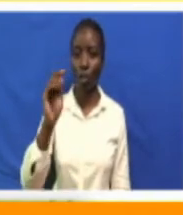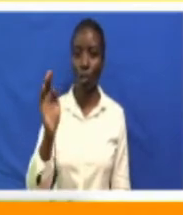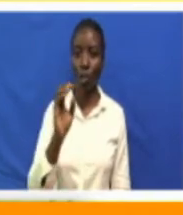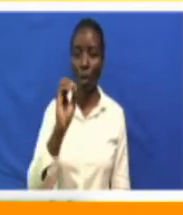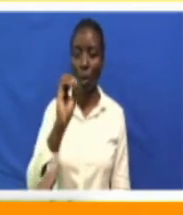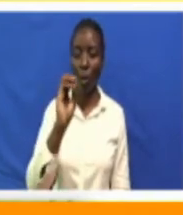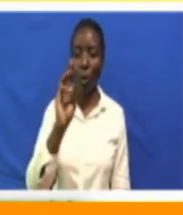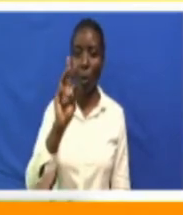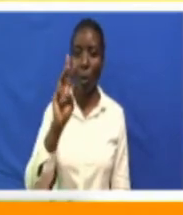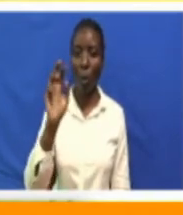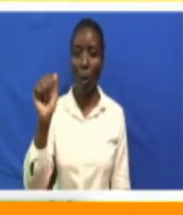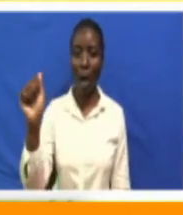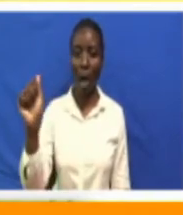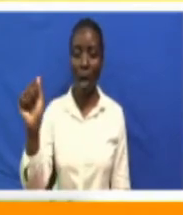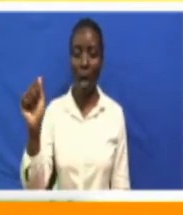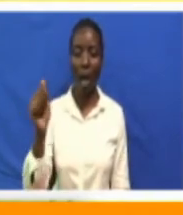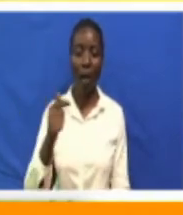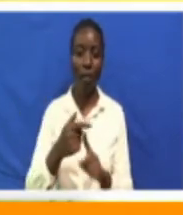foreign